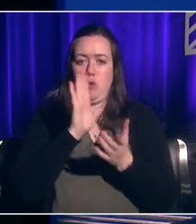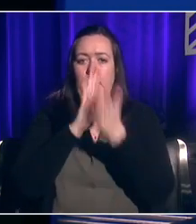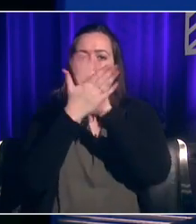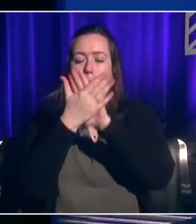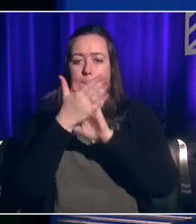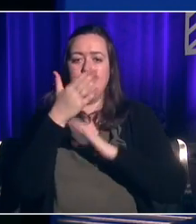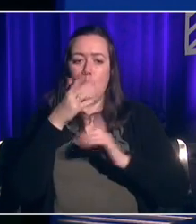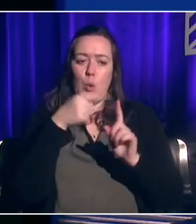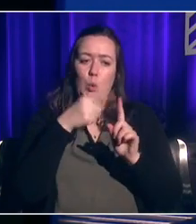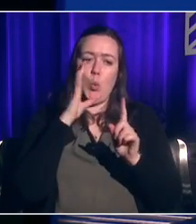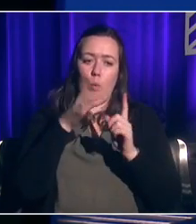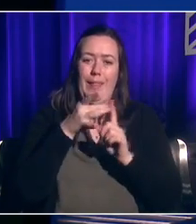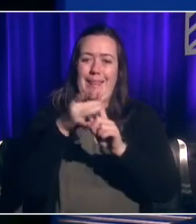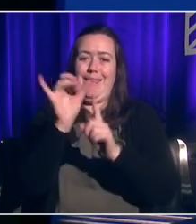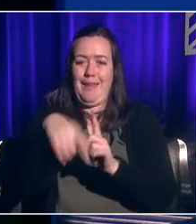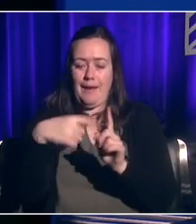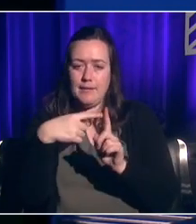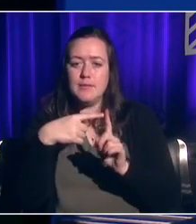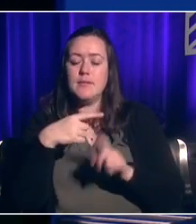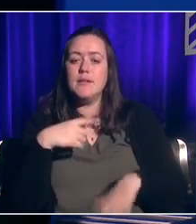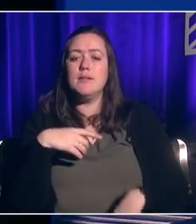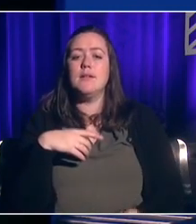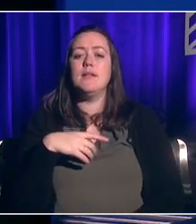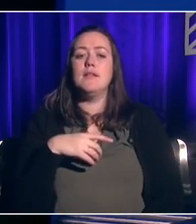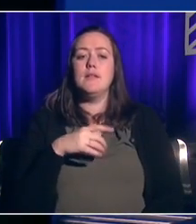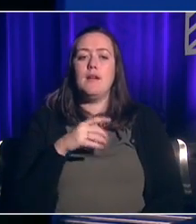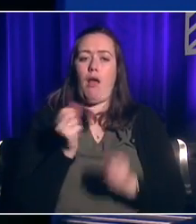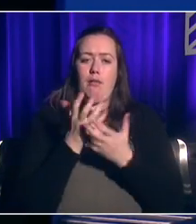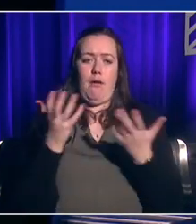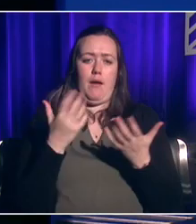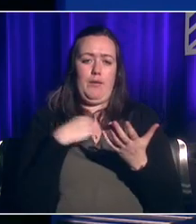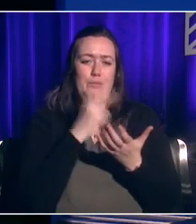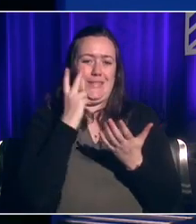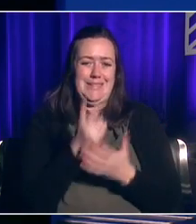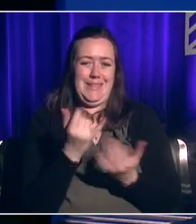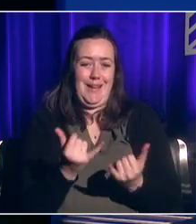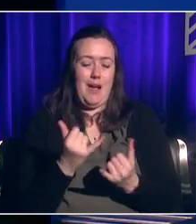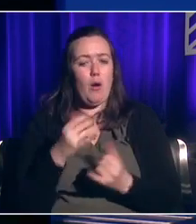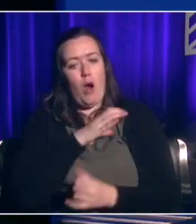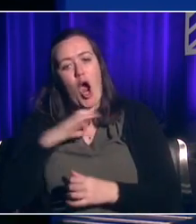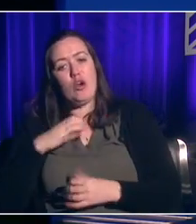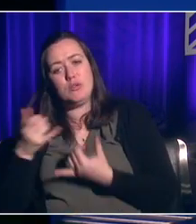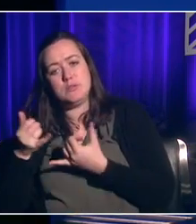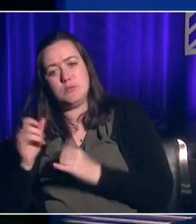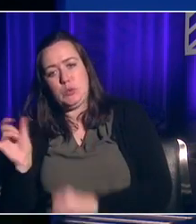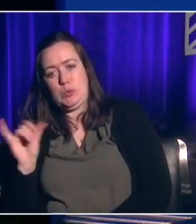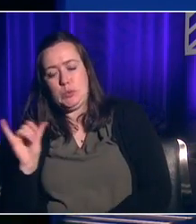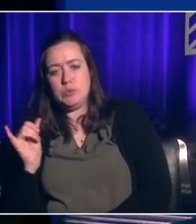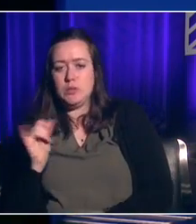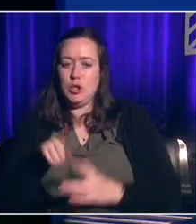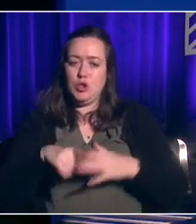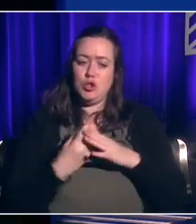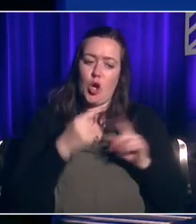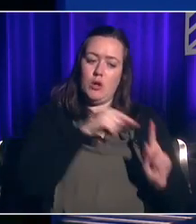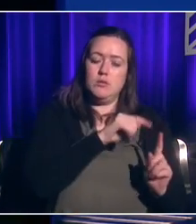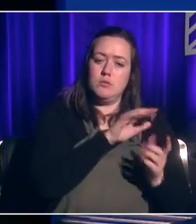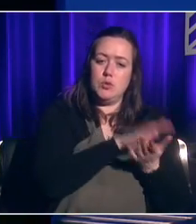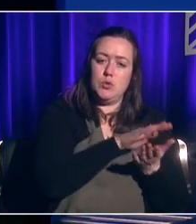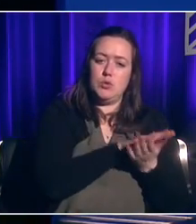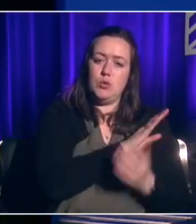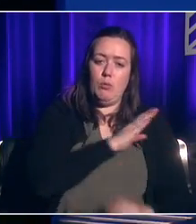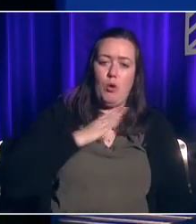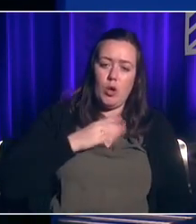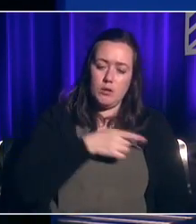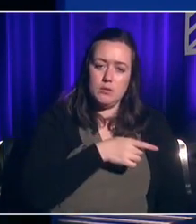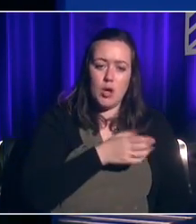that we're participating at the municipal level because a lot of what we're seeing right now, even in Congress, started at the school board. They ran for city council,